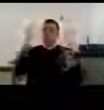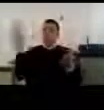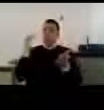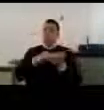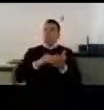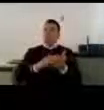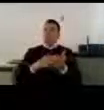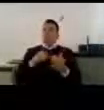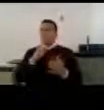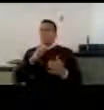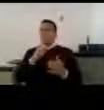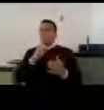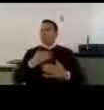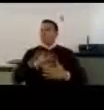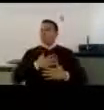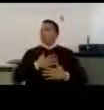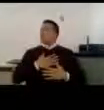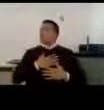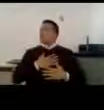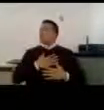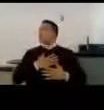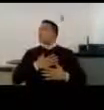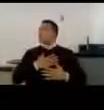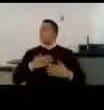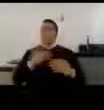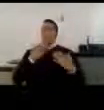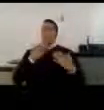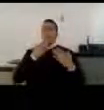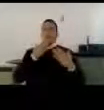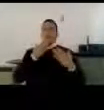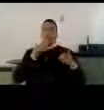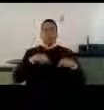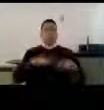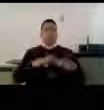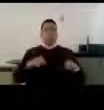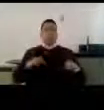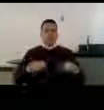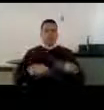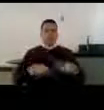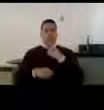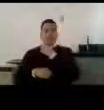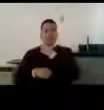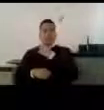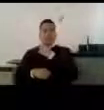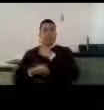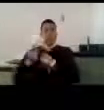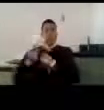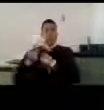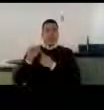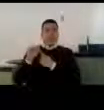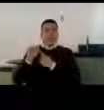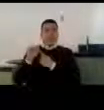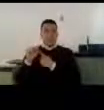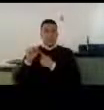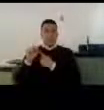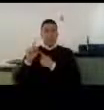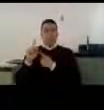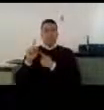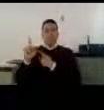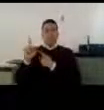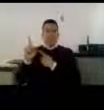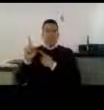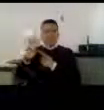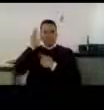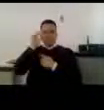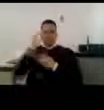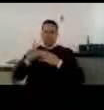again, everyone. I really appreciate his strength, first of all, and his tenacity to really take a stand.